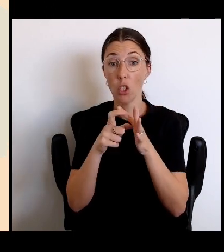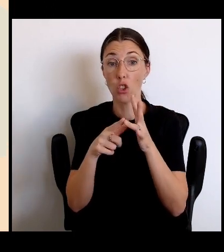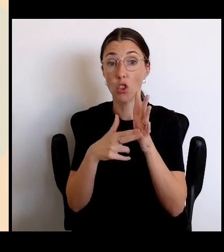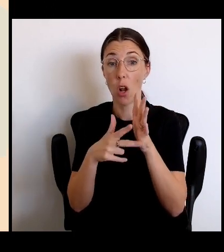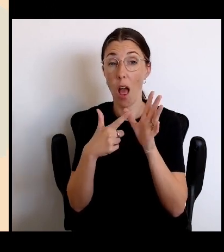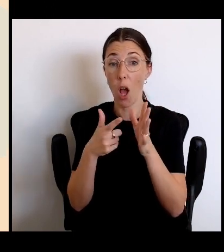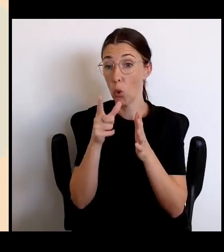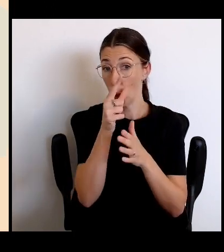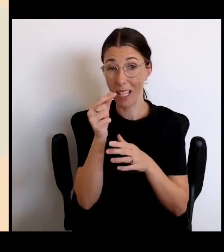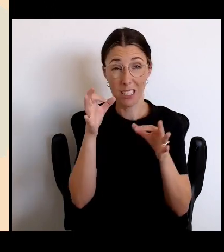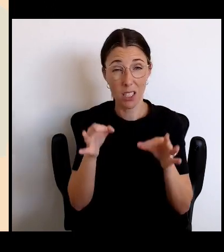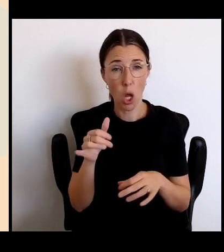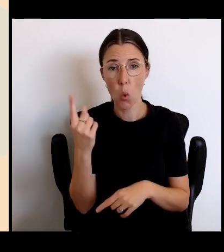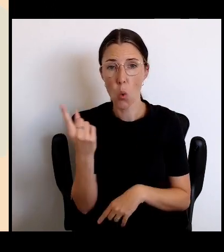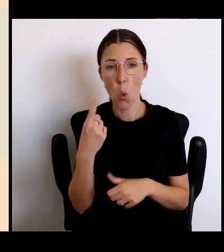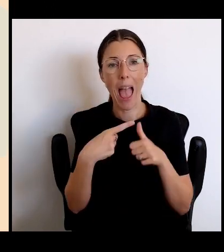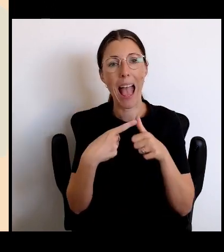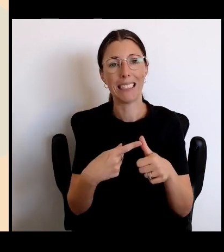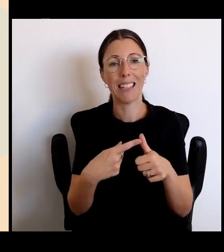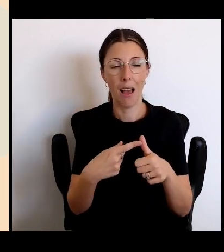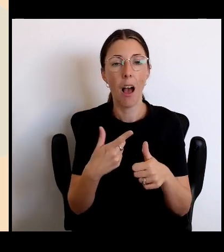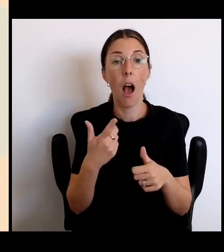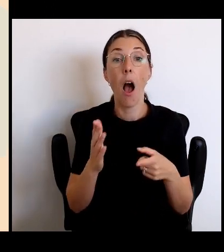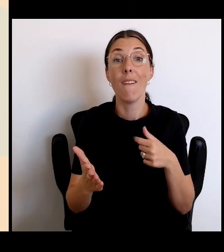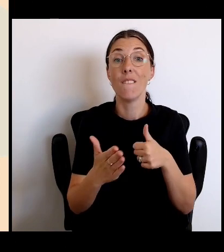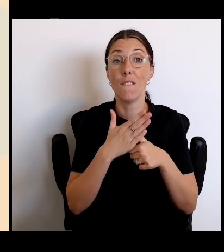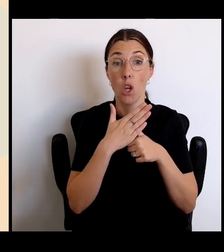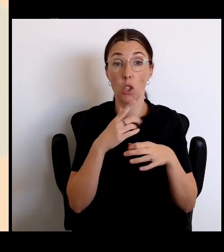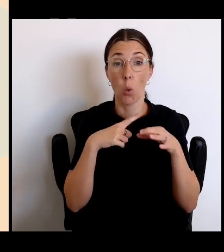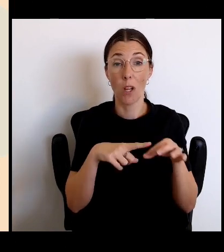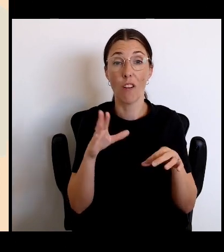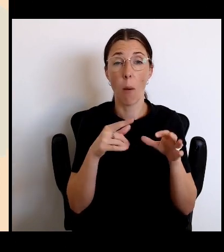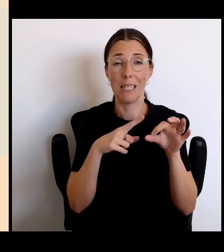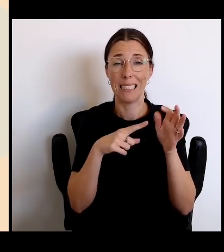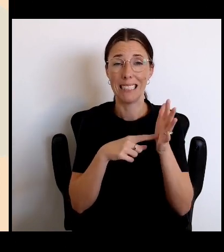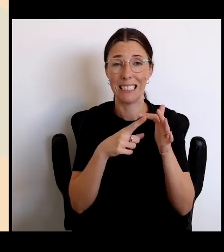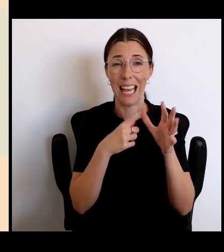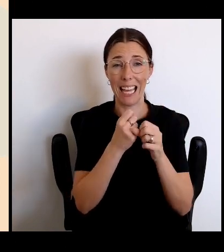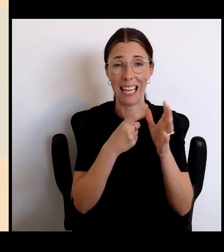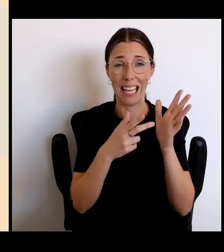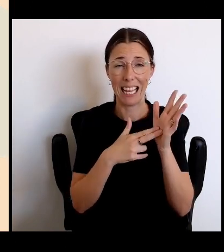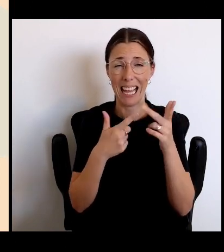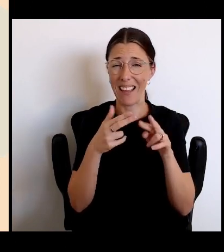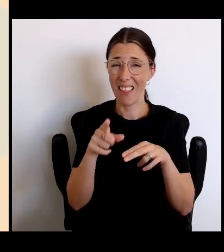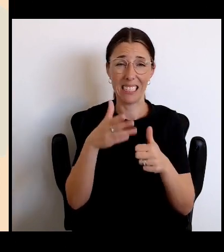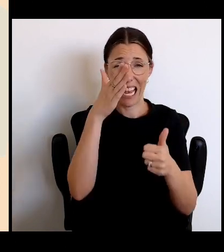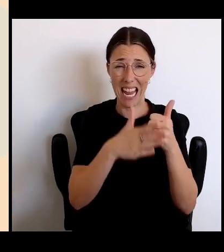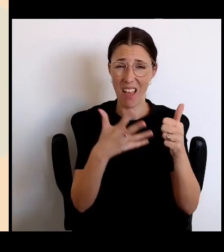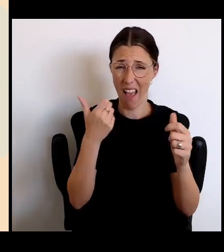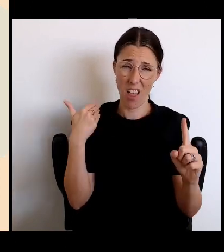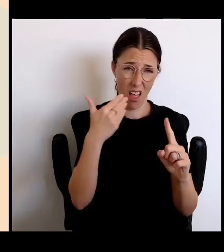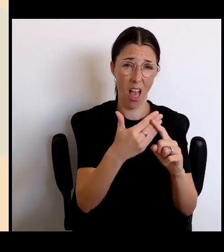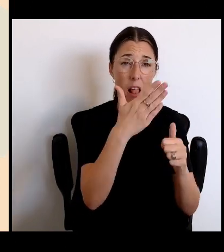audience. But our first question is from Tegan. If this never have, never will group is skewed towards